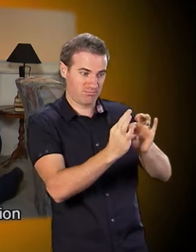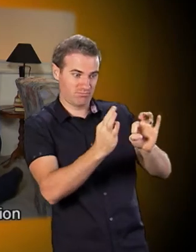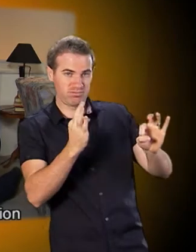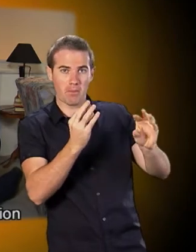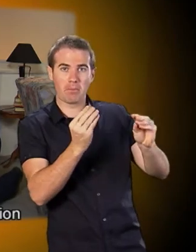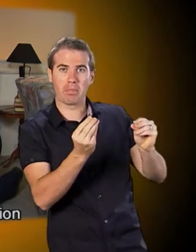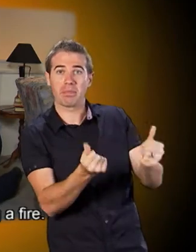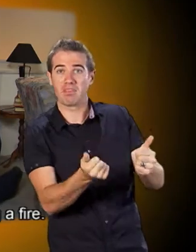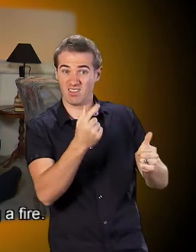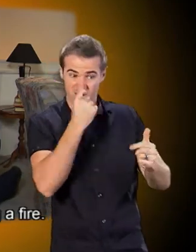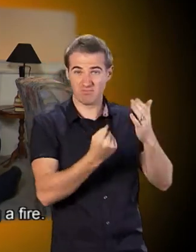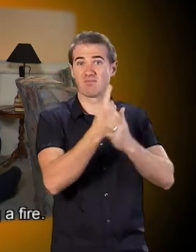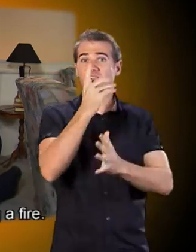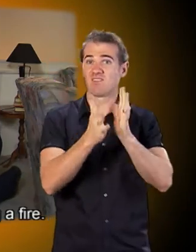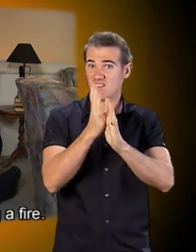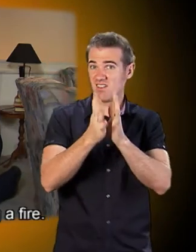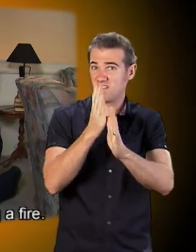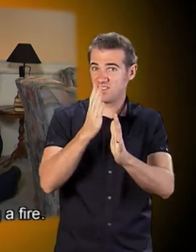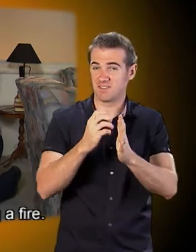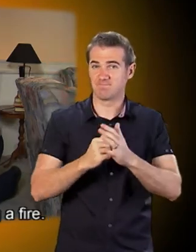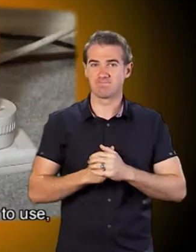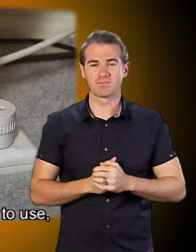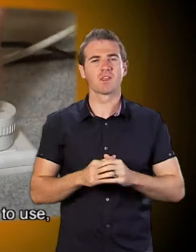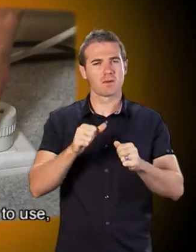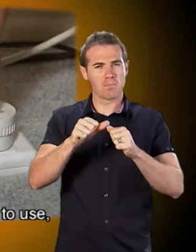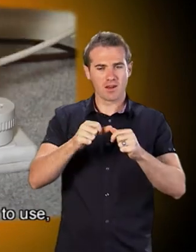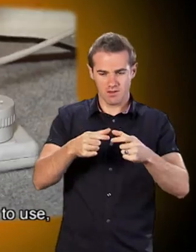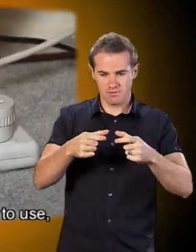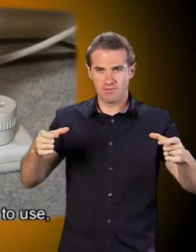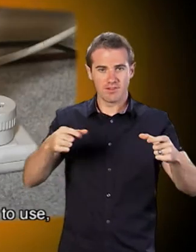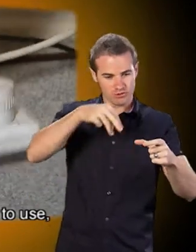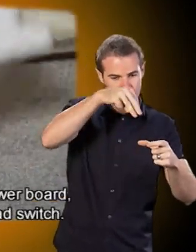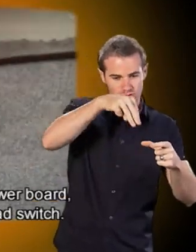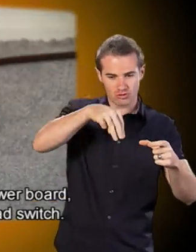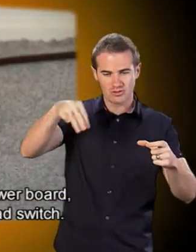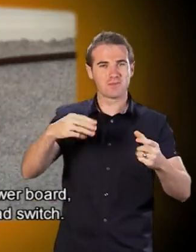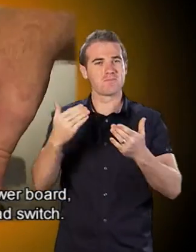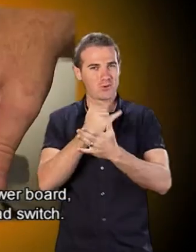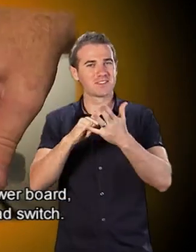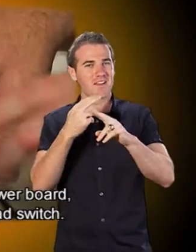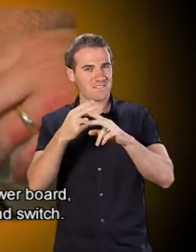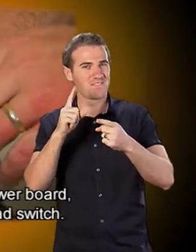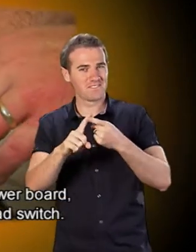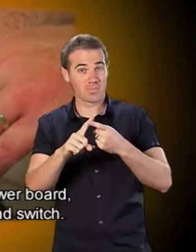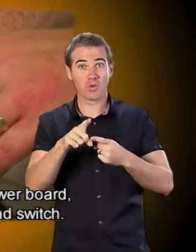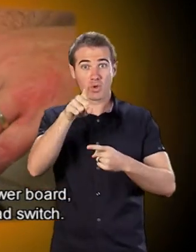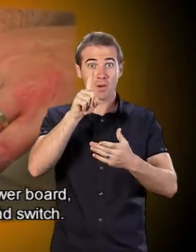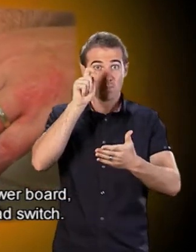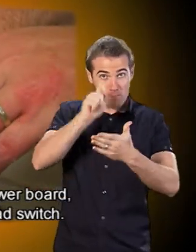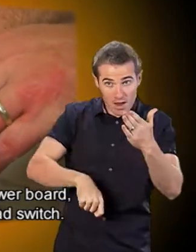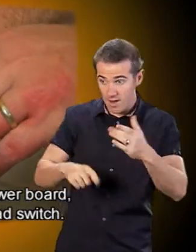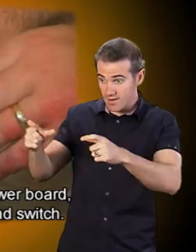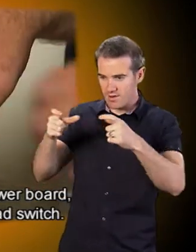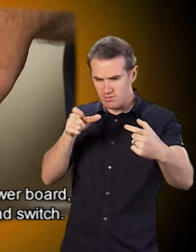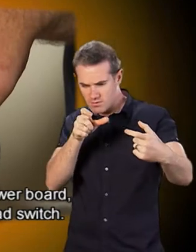melting to the insulation and potentially causing a fire. Power boards are safer to use but when purchasing a power board, select one